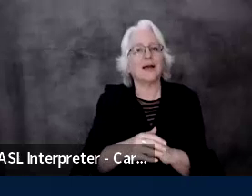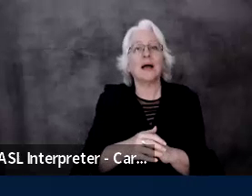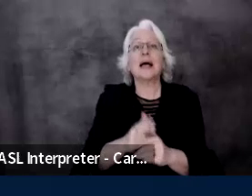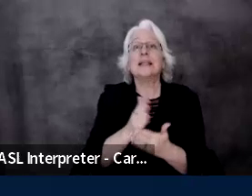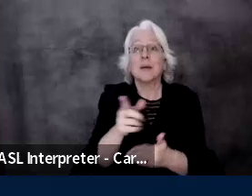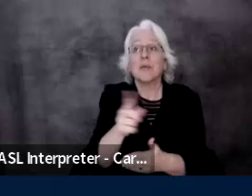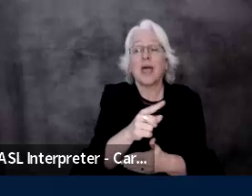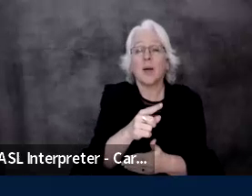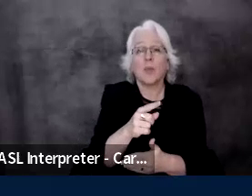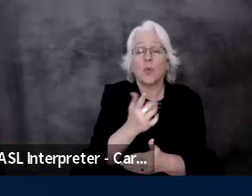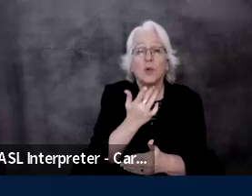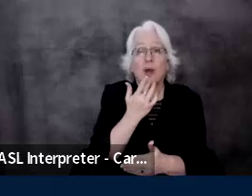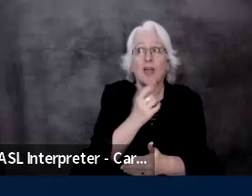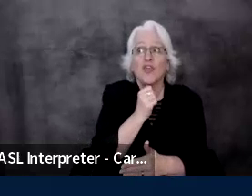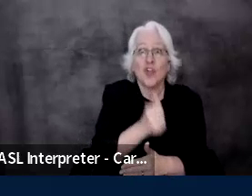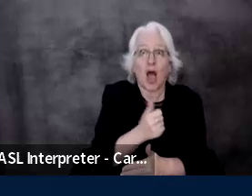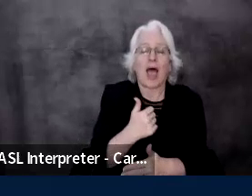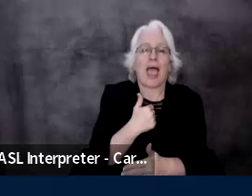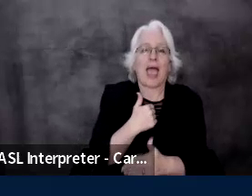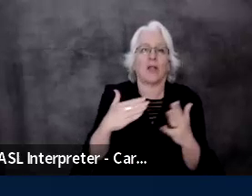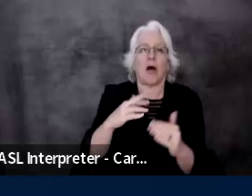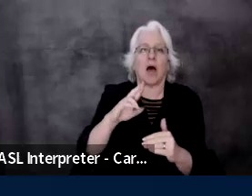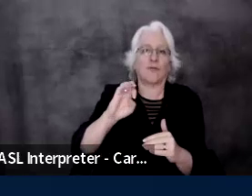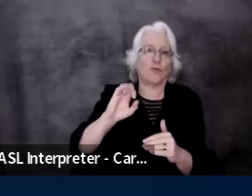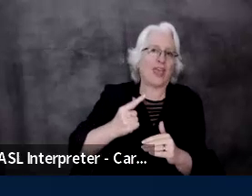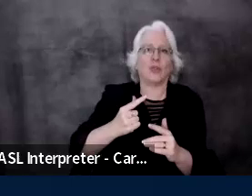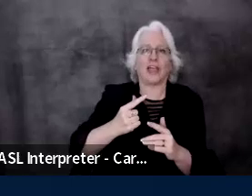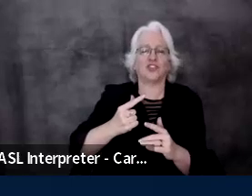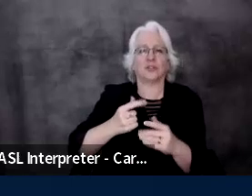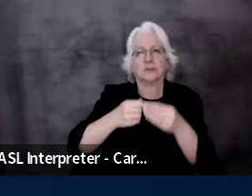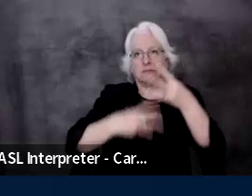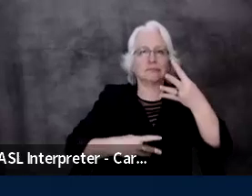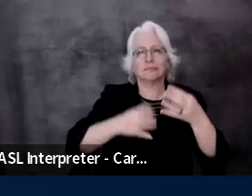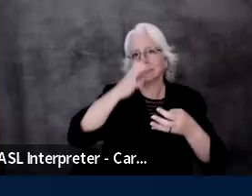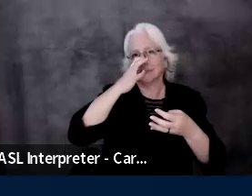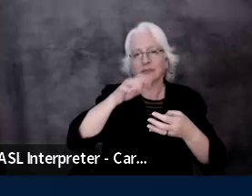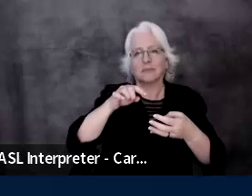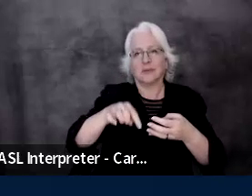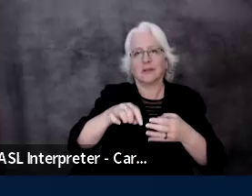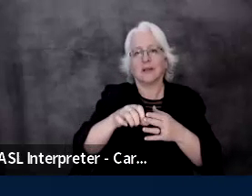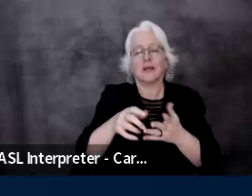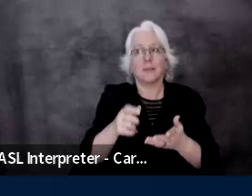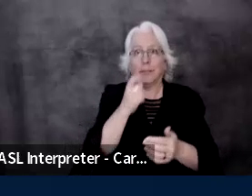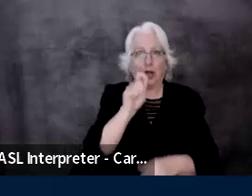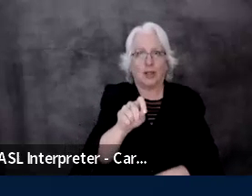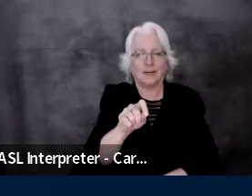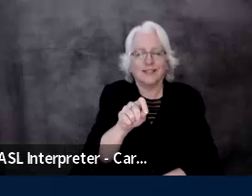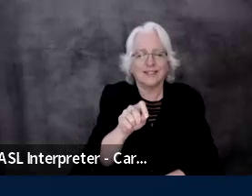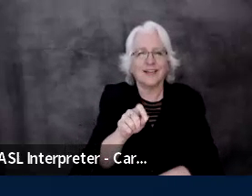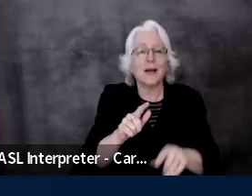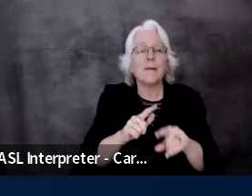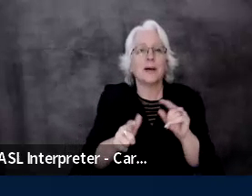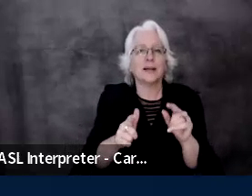rather not have a lot of regulation in this space, period. And so I think that's another important place to make sure that